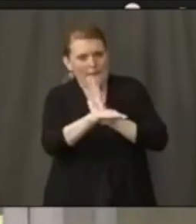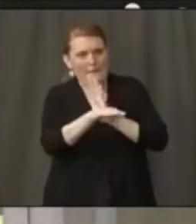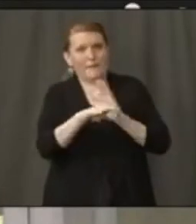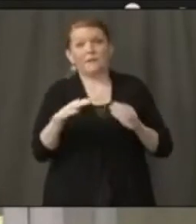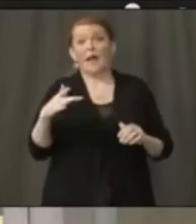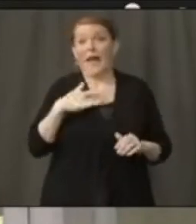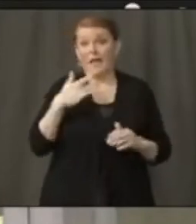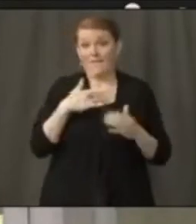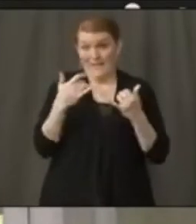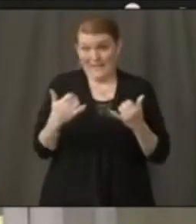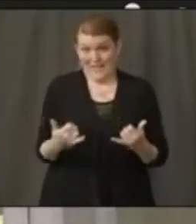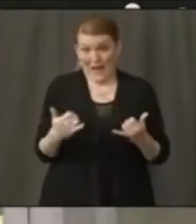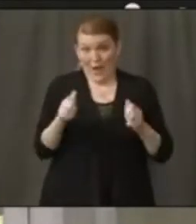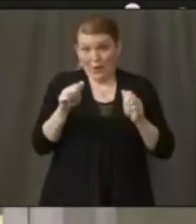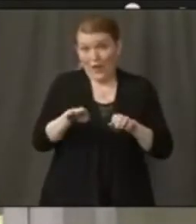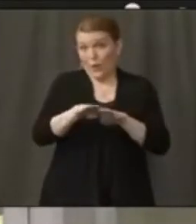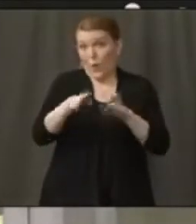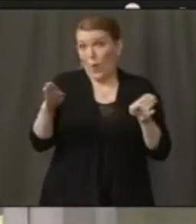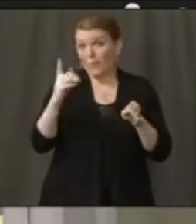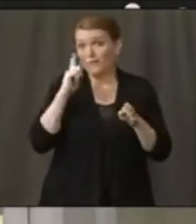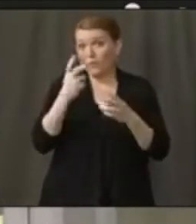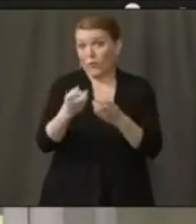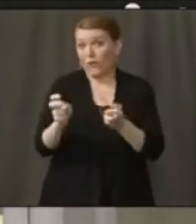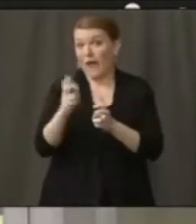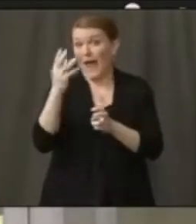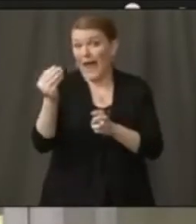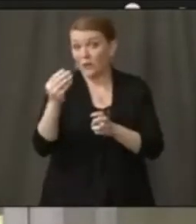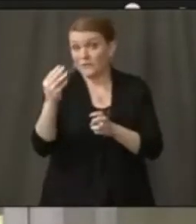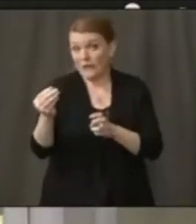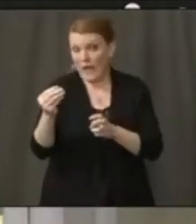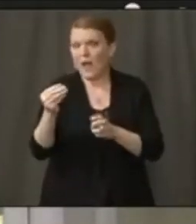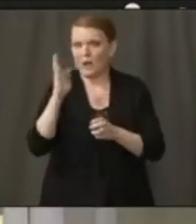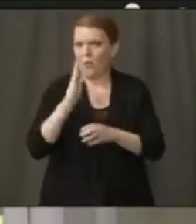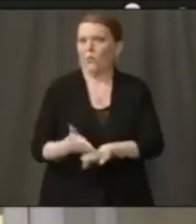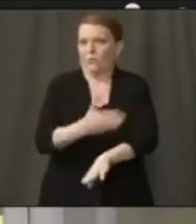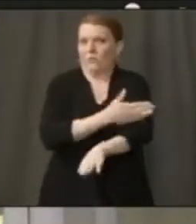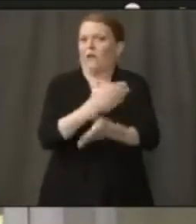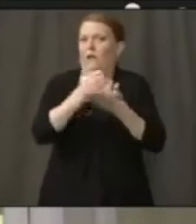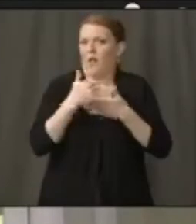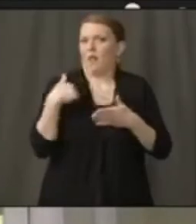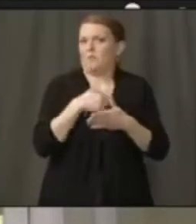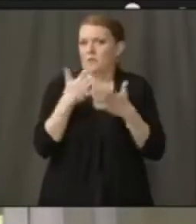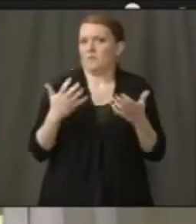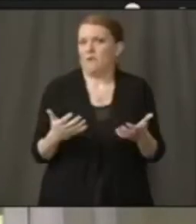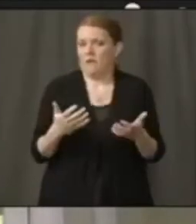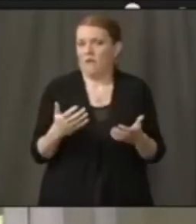deck and other outside space on our property to put tables out there.